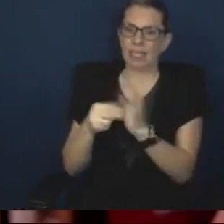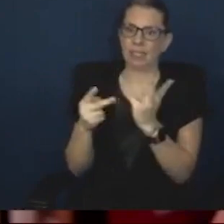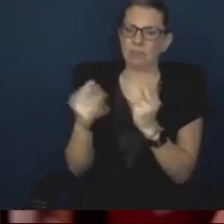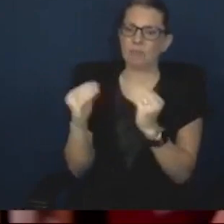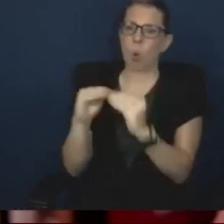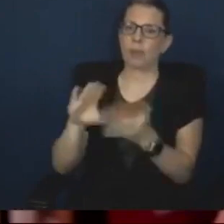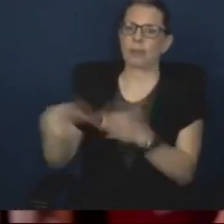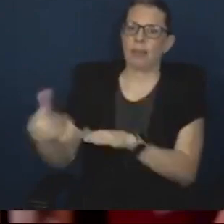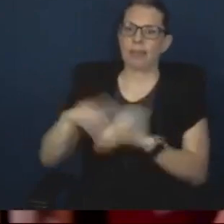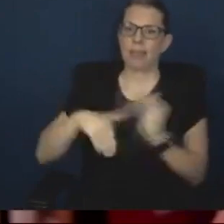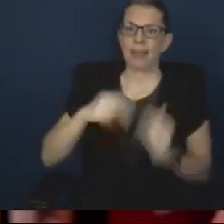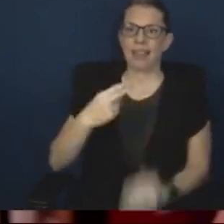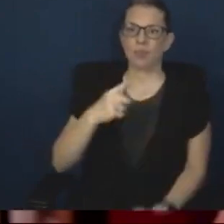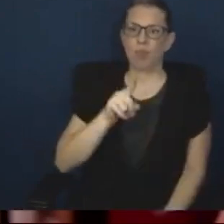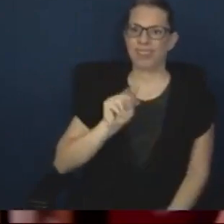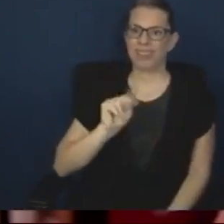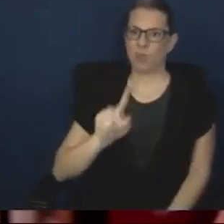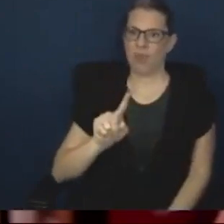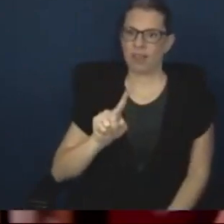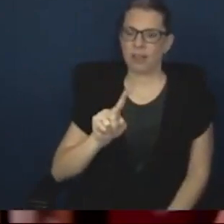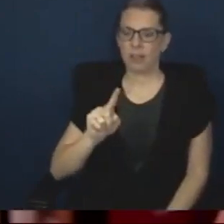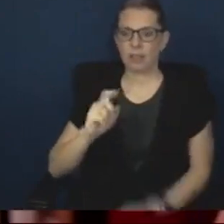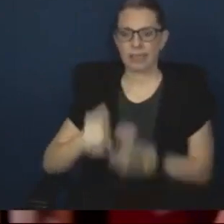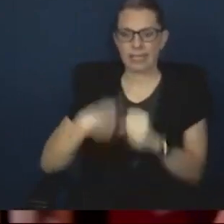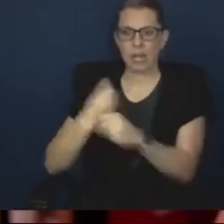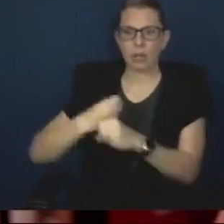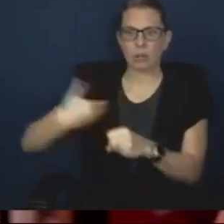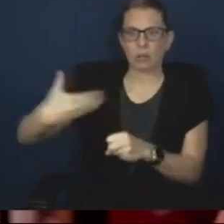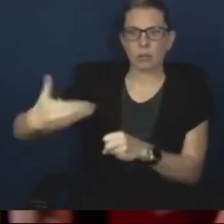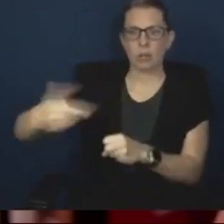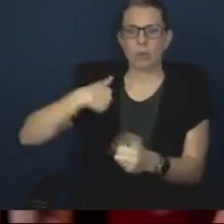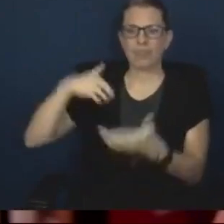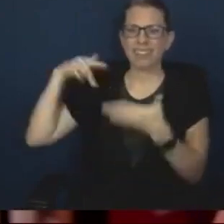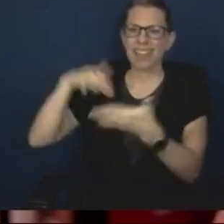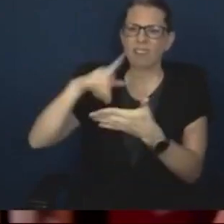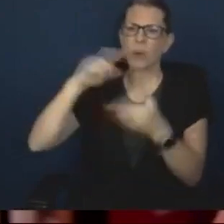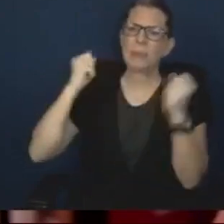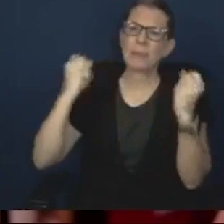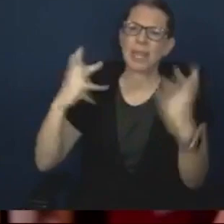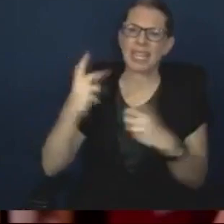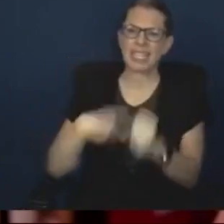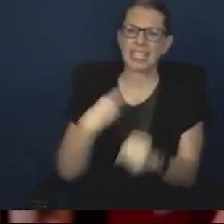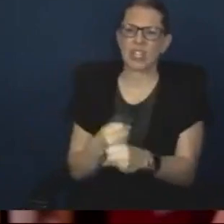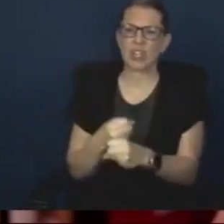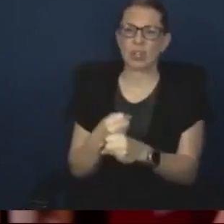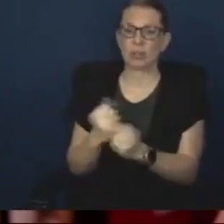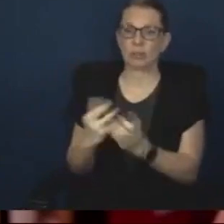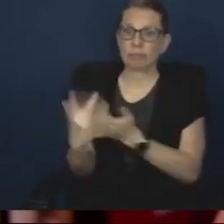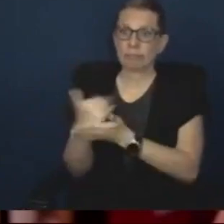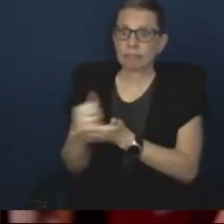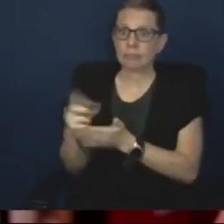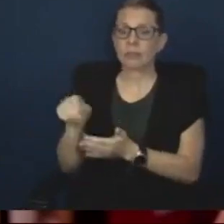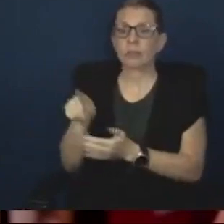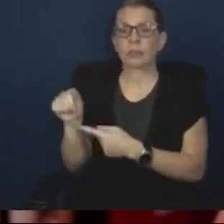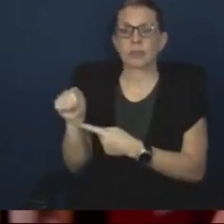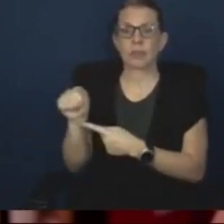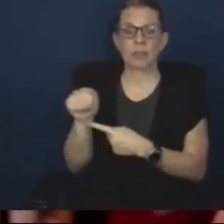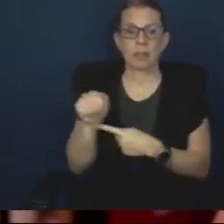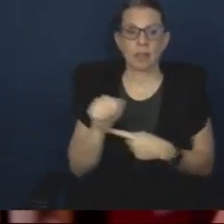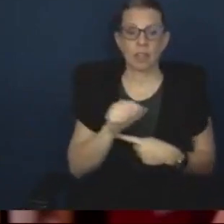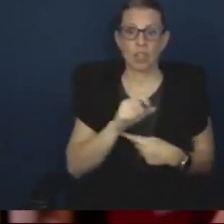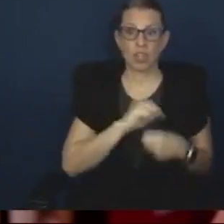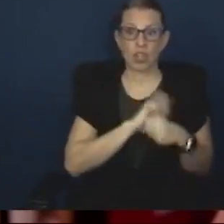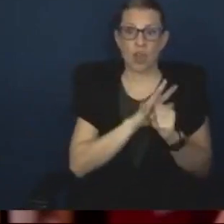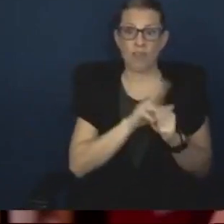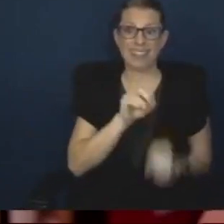But listen to the years. We've been studying those for many years to get those data, and we just don't have it yet for Delta.